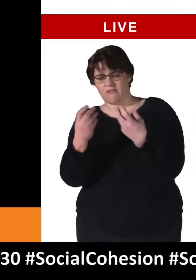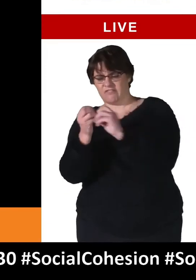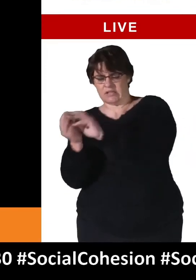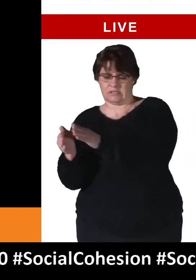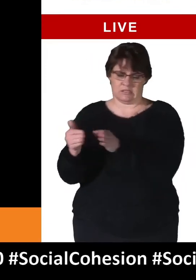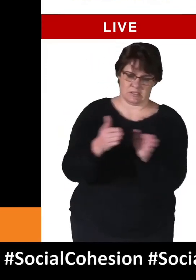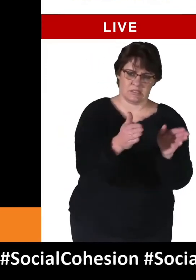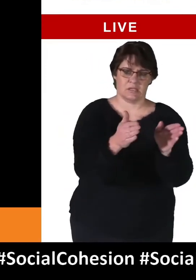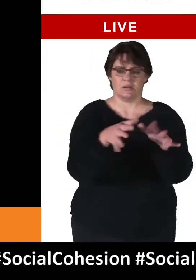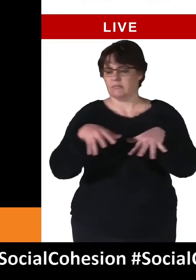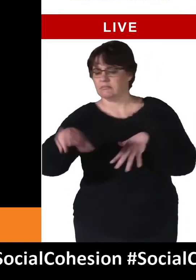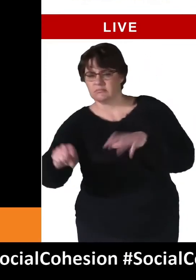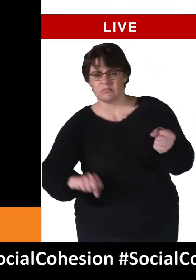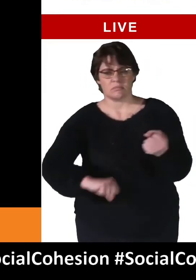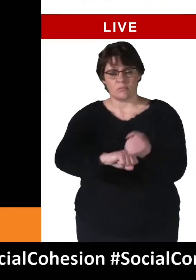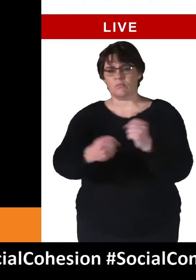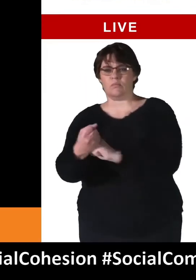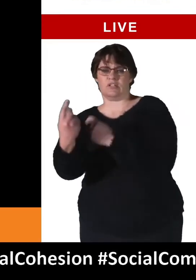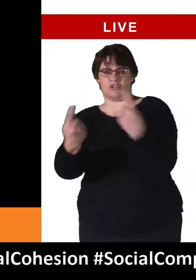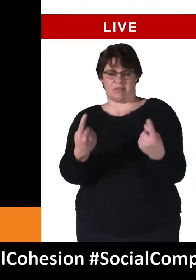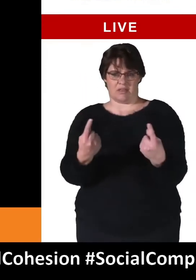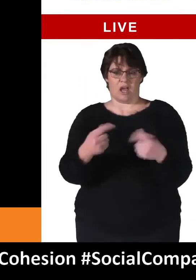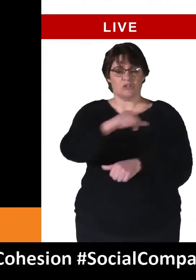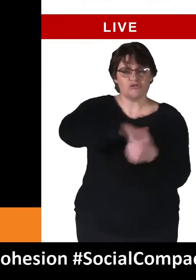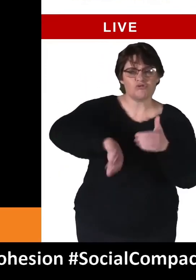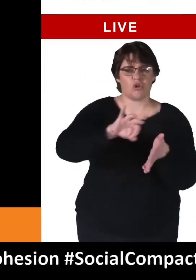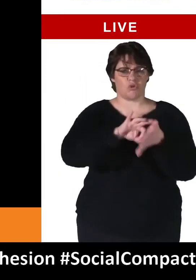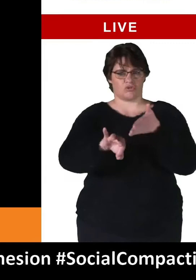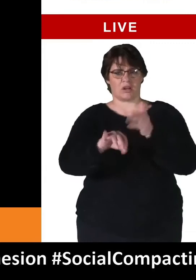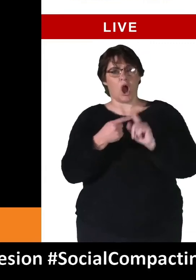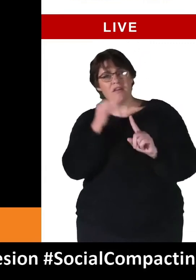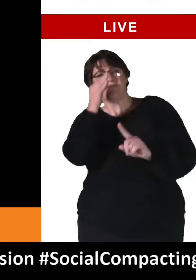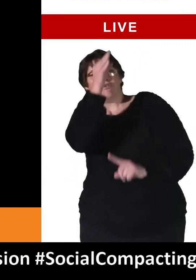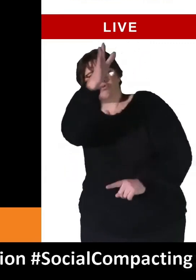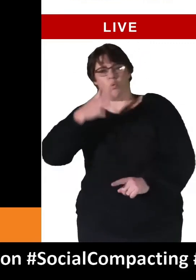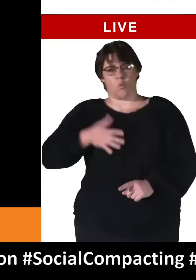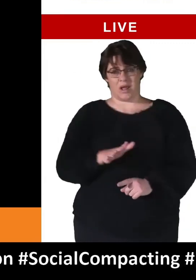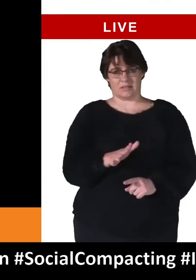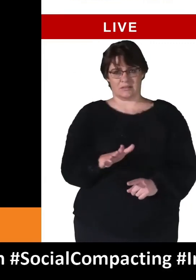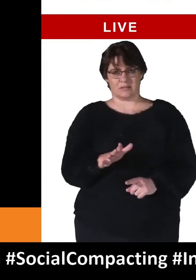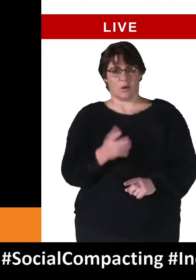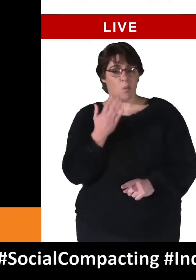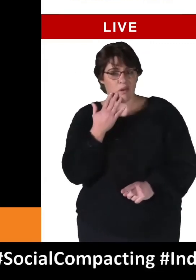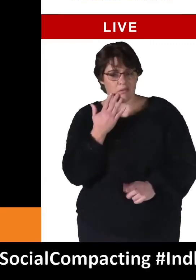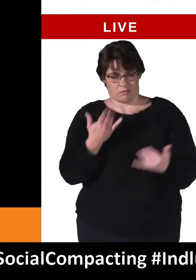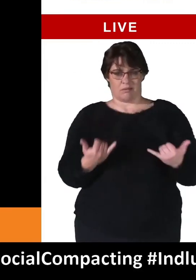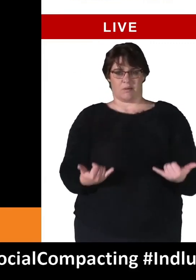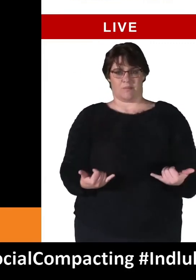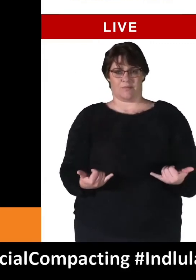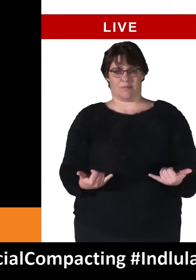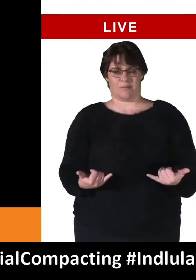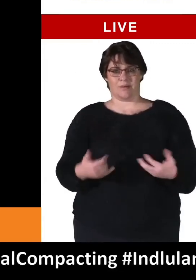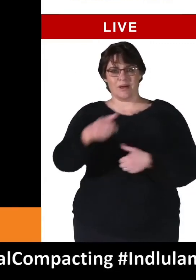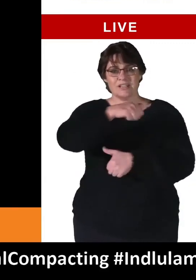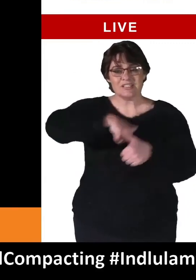out to one another and socially contract on the desired future is now. The social